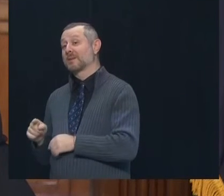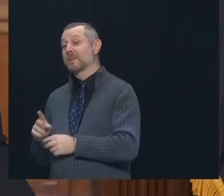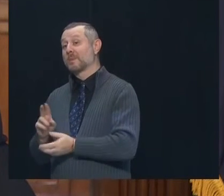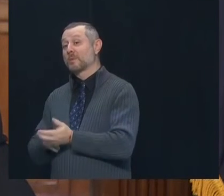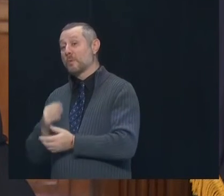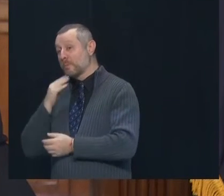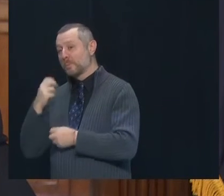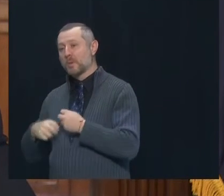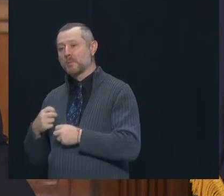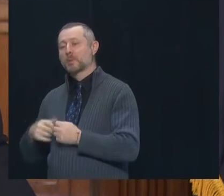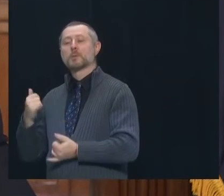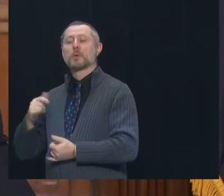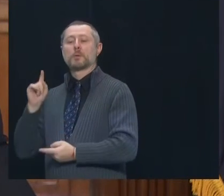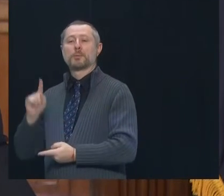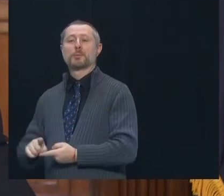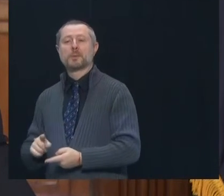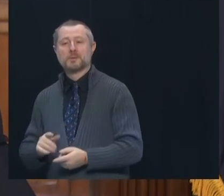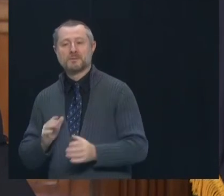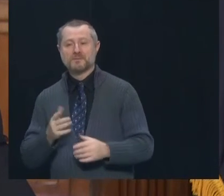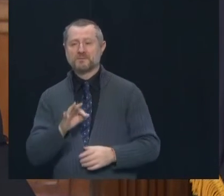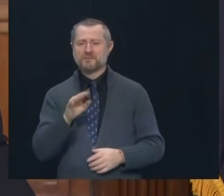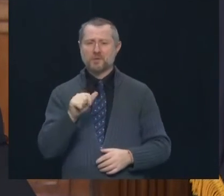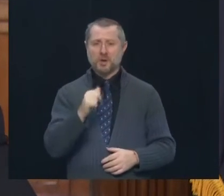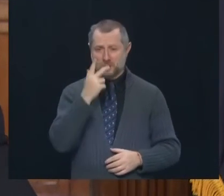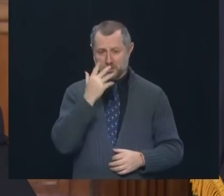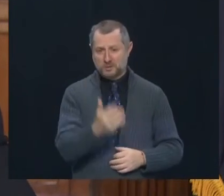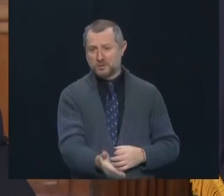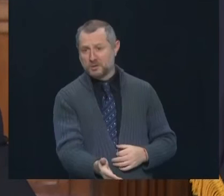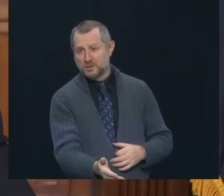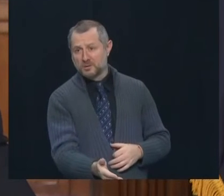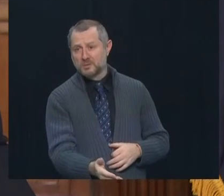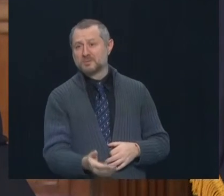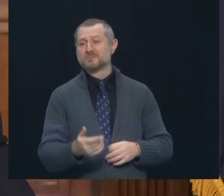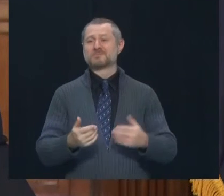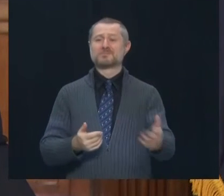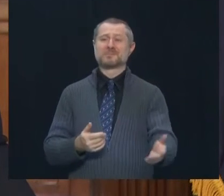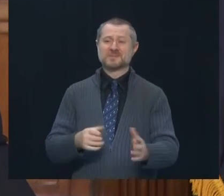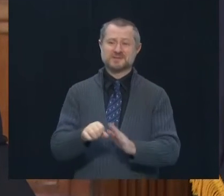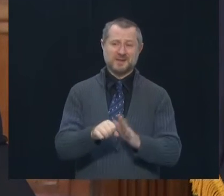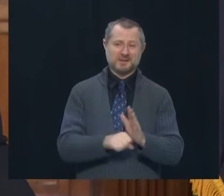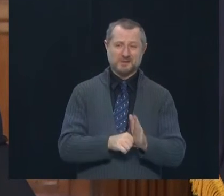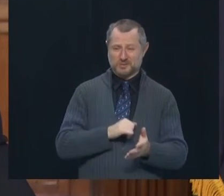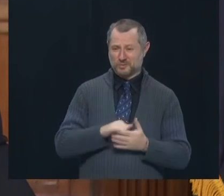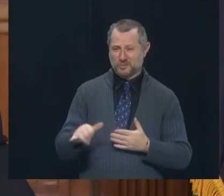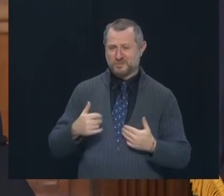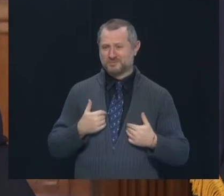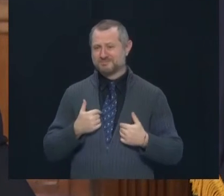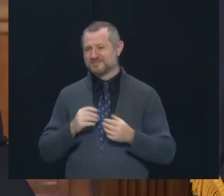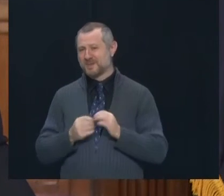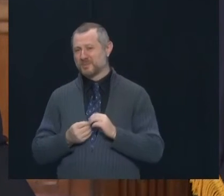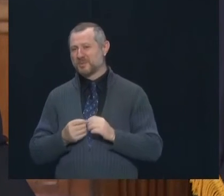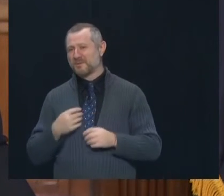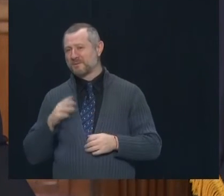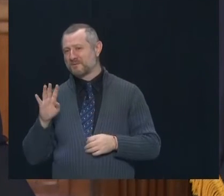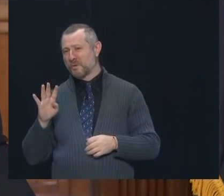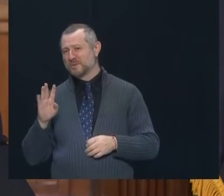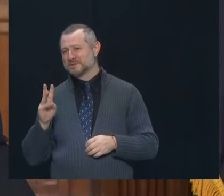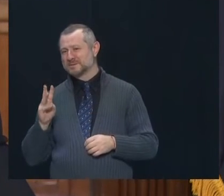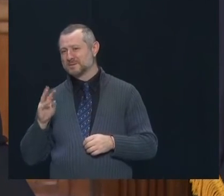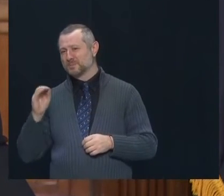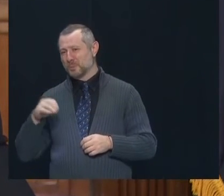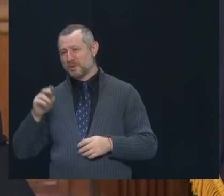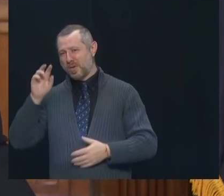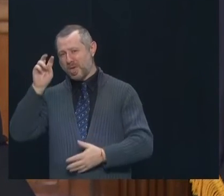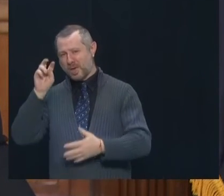look at what's happening in Florida, you look at all these states now. New York is number 46 out of